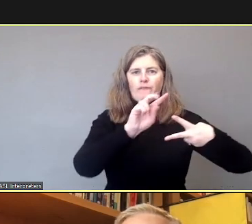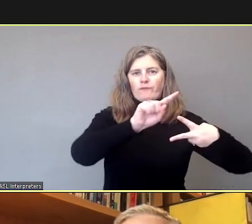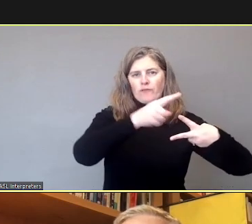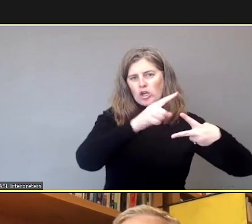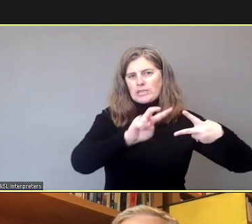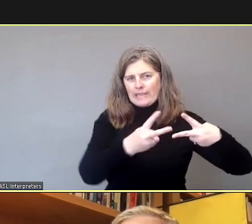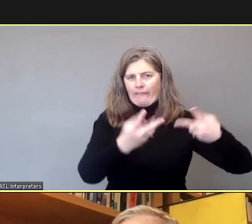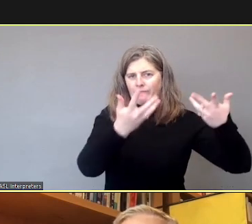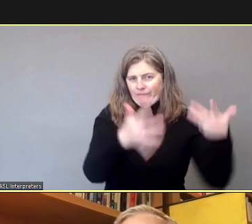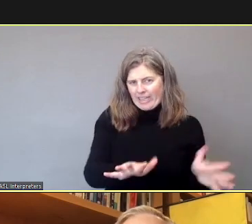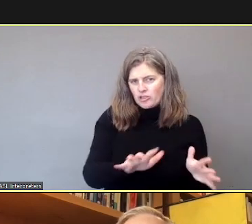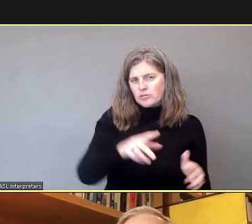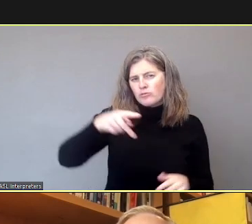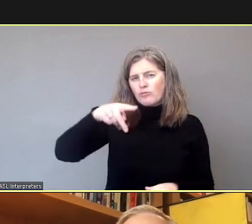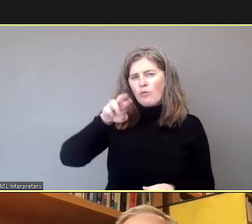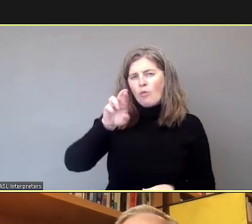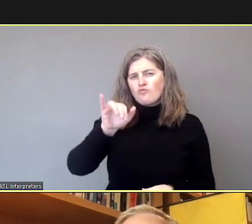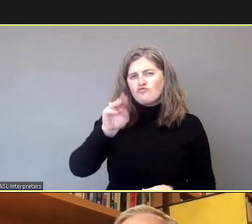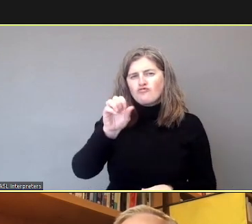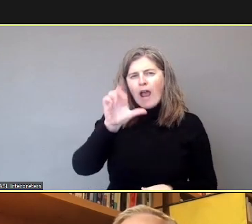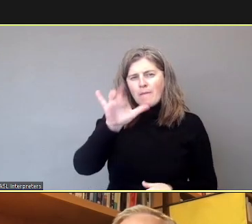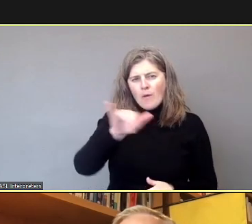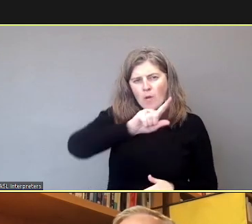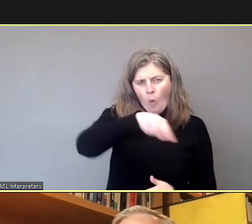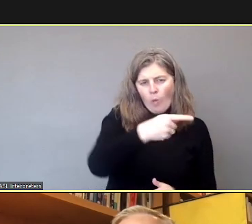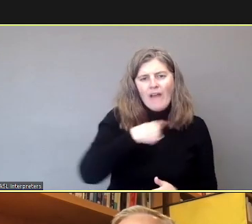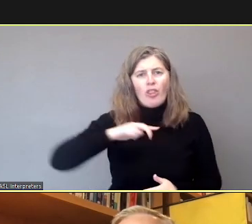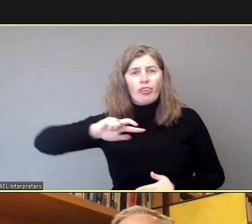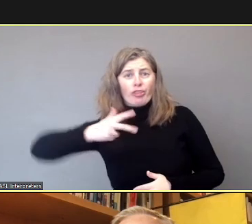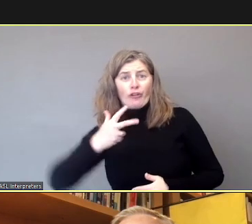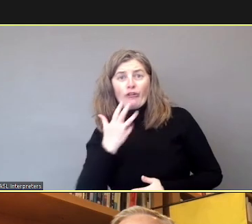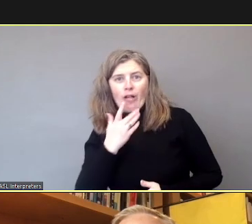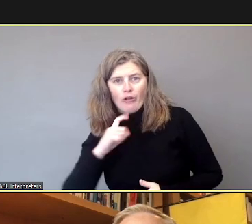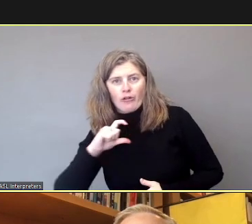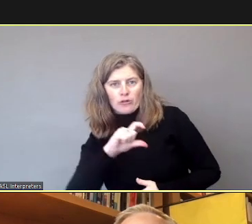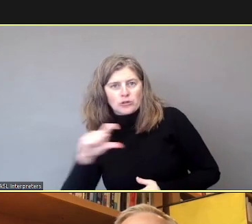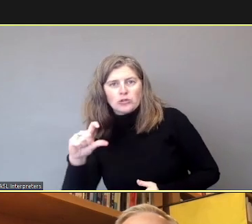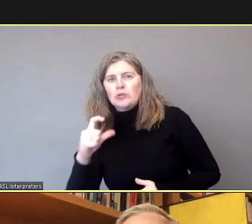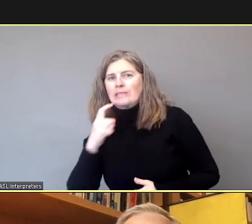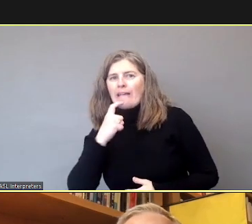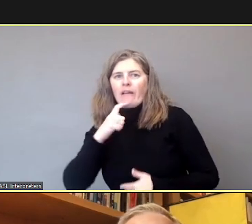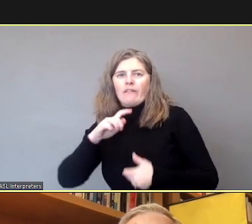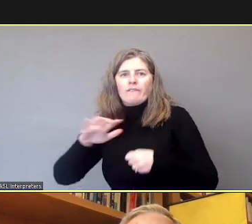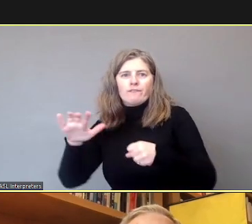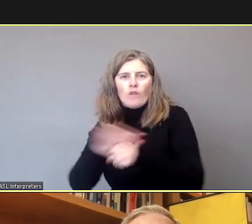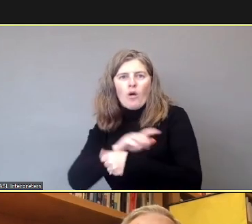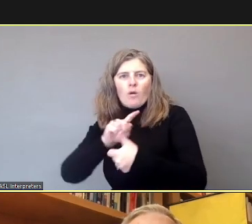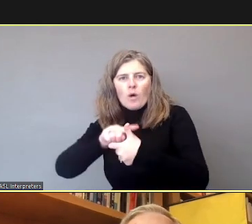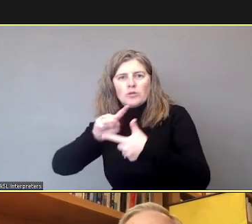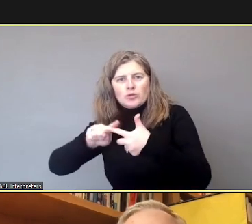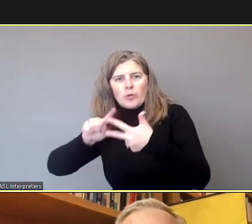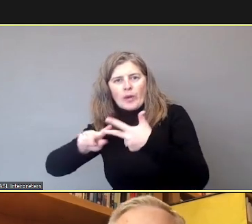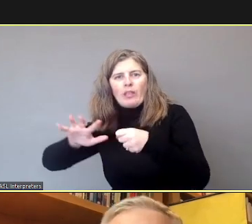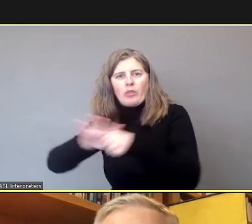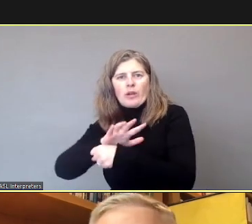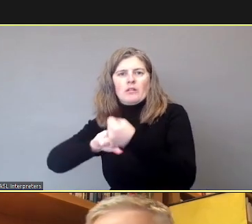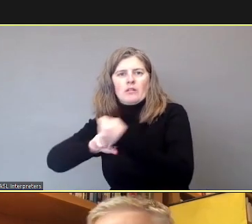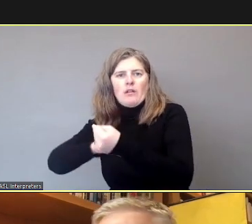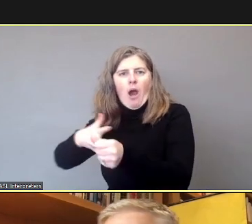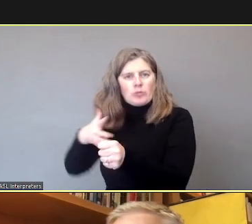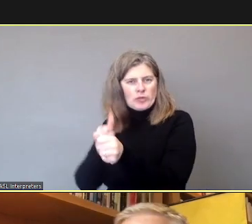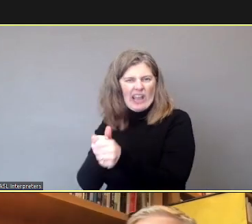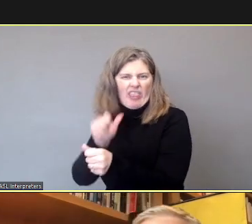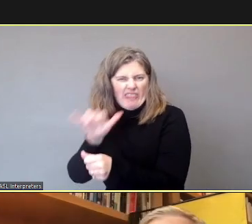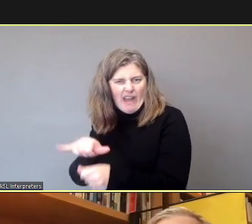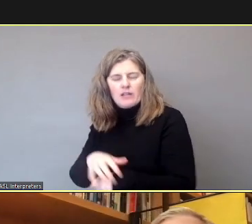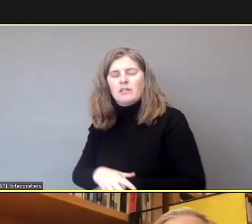primary series only. There'll be another bar for primary series plus booster. And the data that I